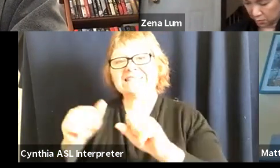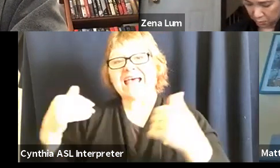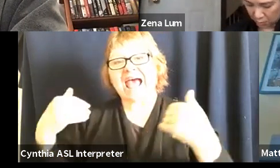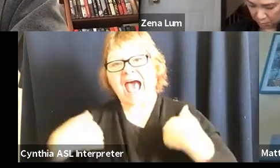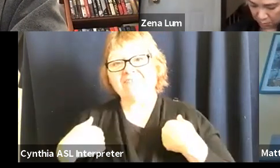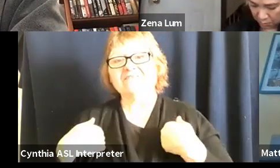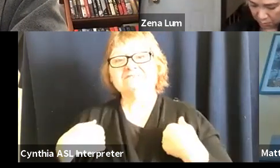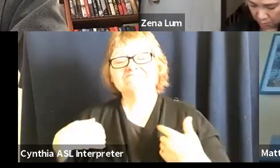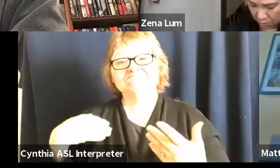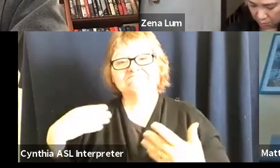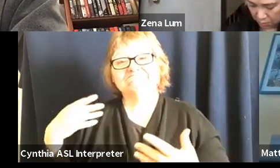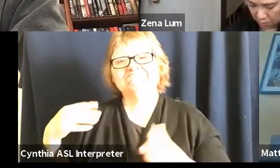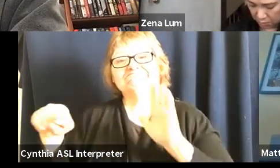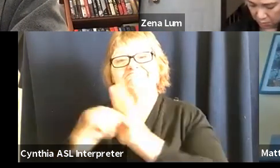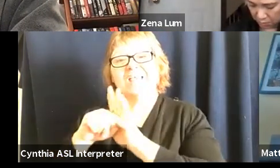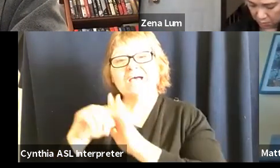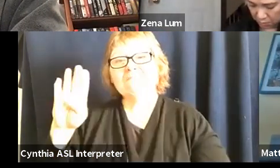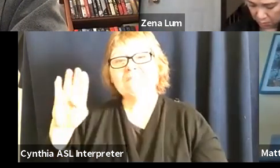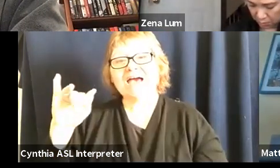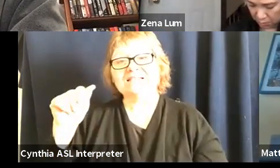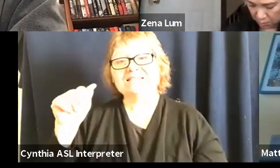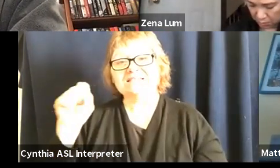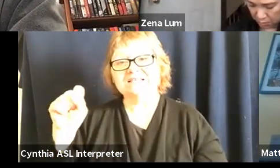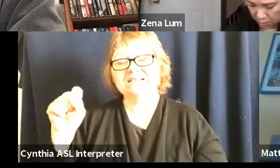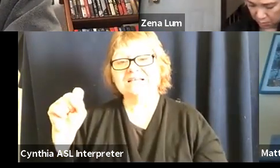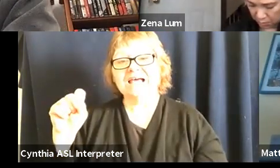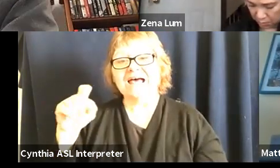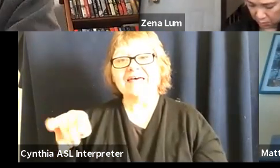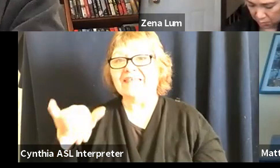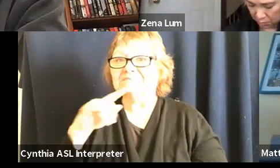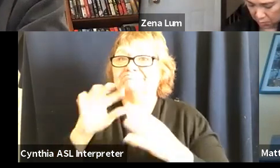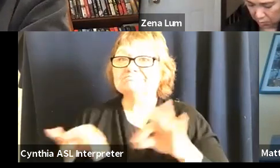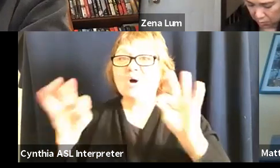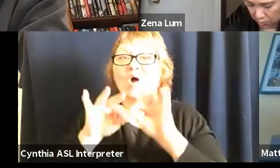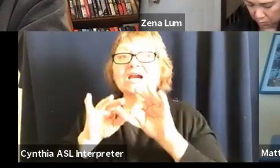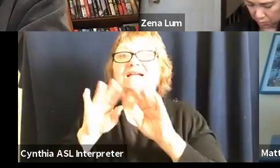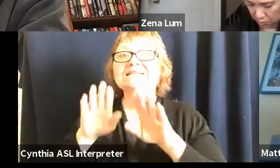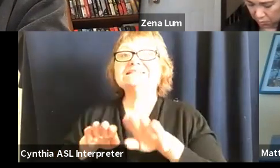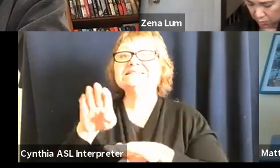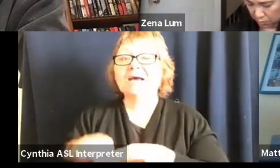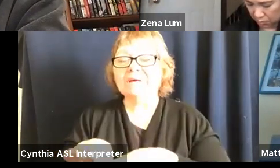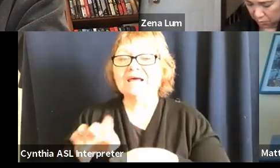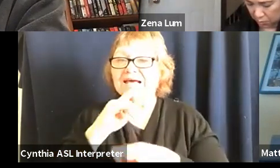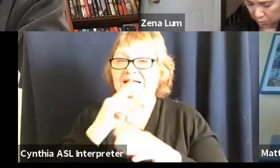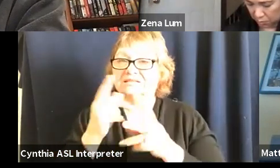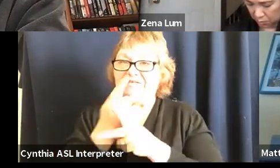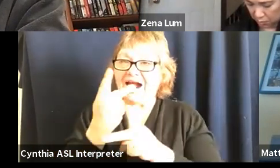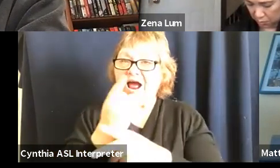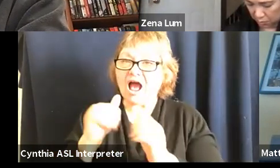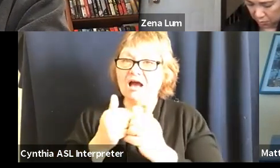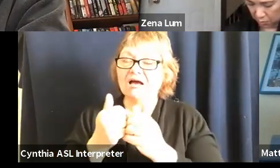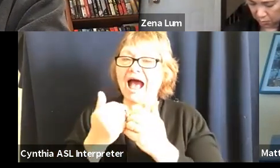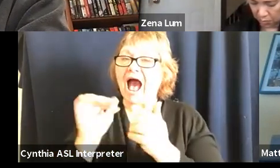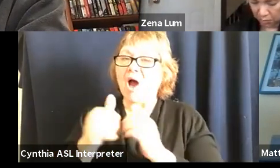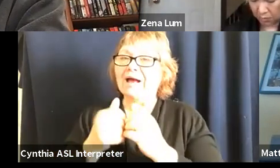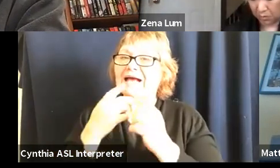Administrator, this new entrance test is an important step forward in expanding access to the exam school for all